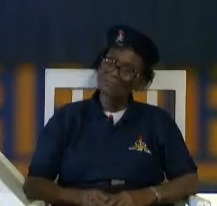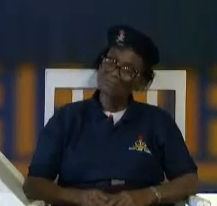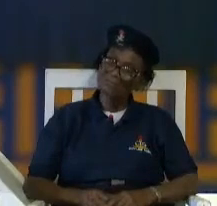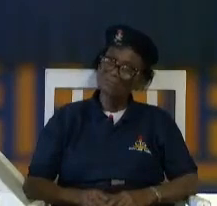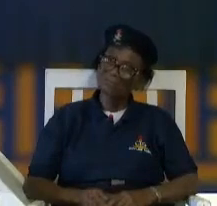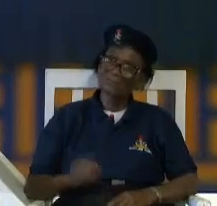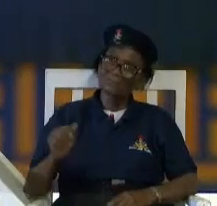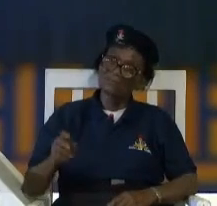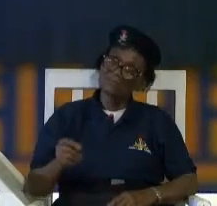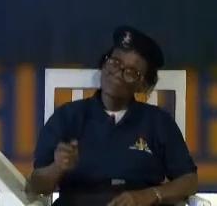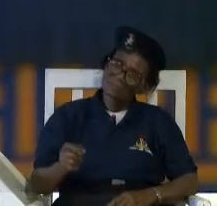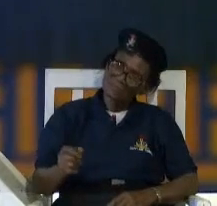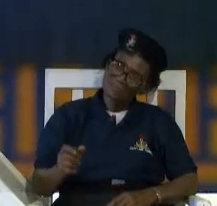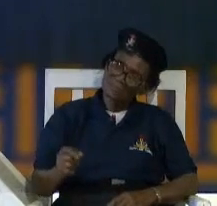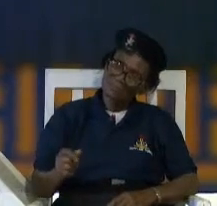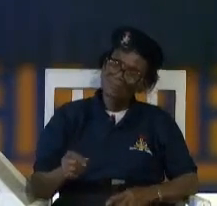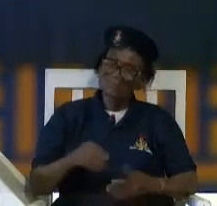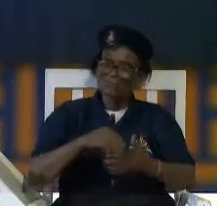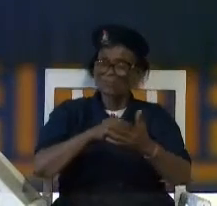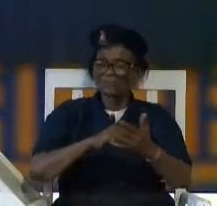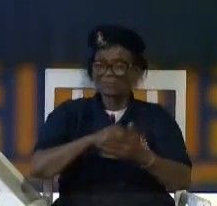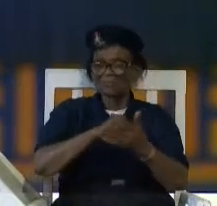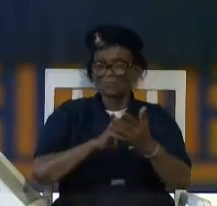A little weakness,